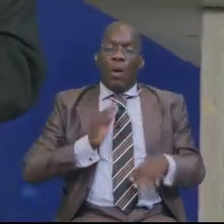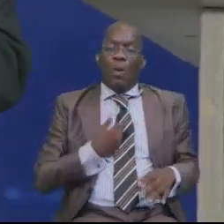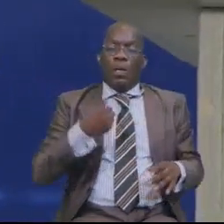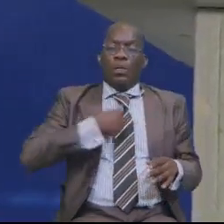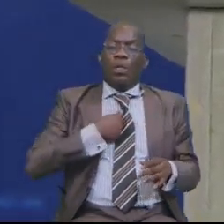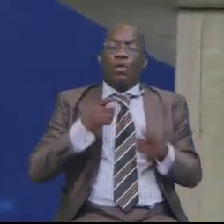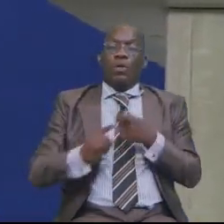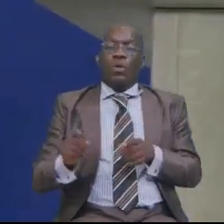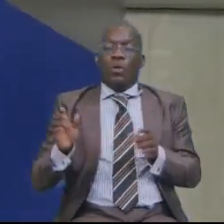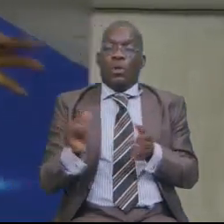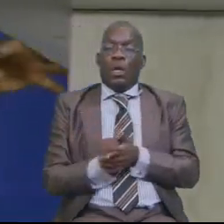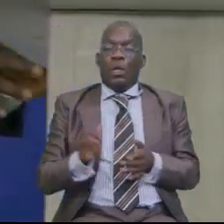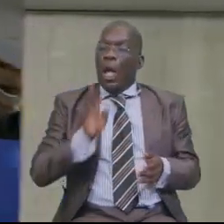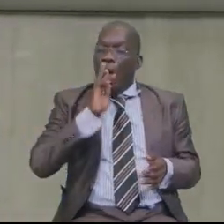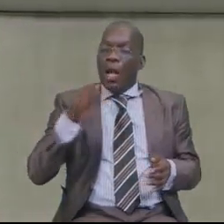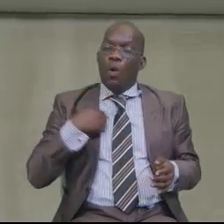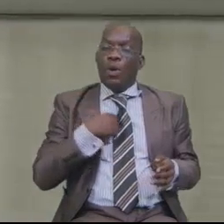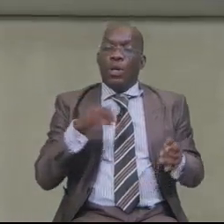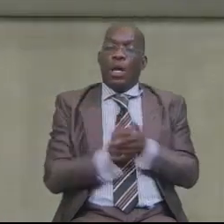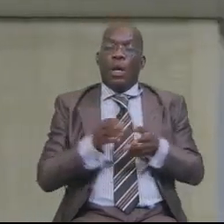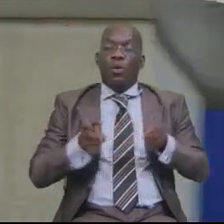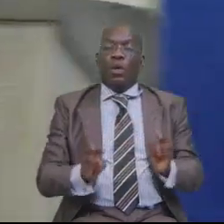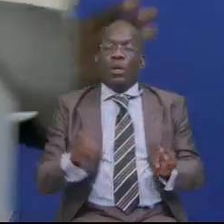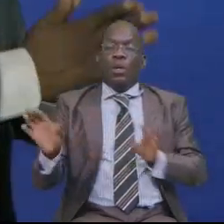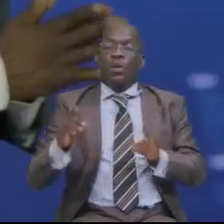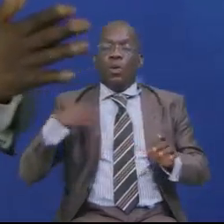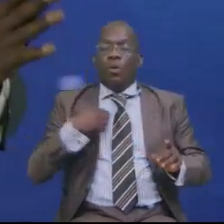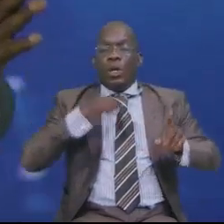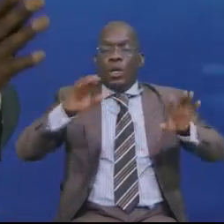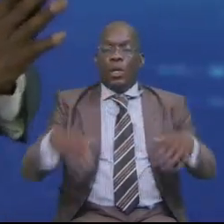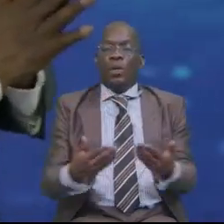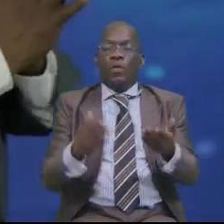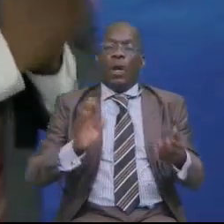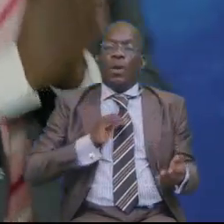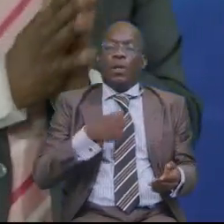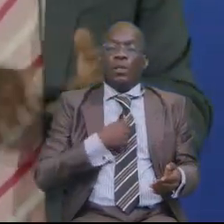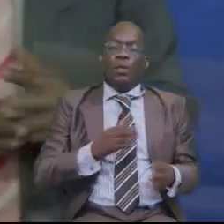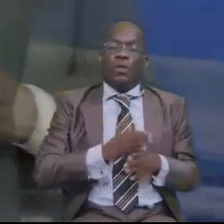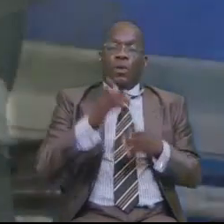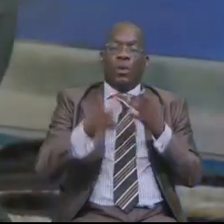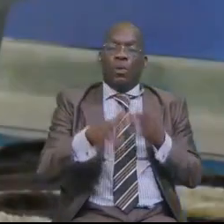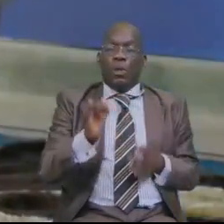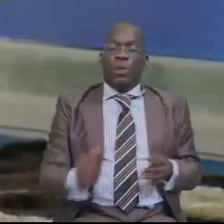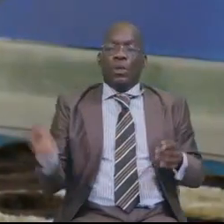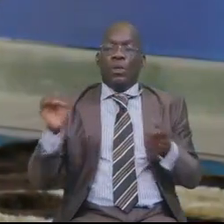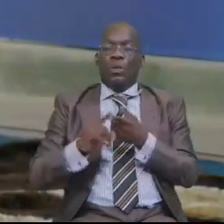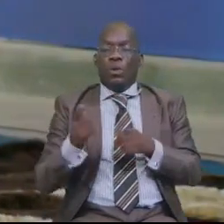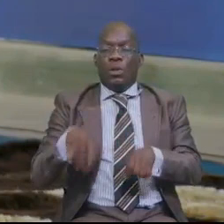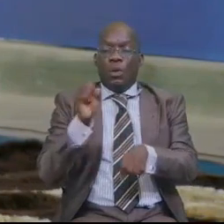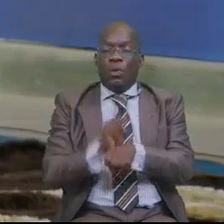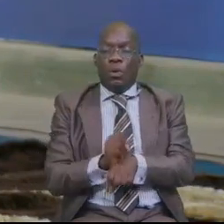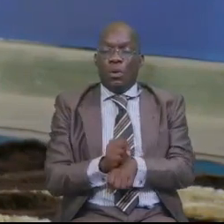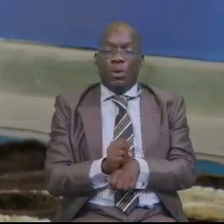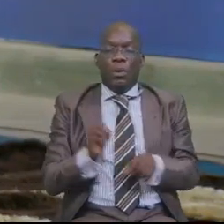that today? Are we giving ourselves completely, completely to that work? In Acts of the Apostles,